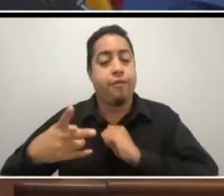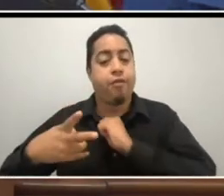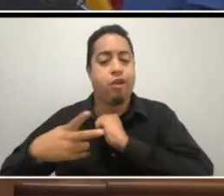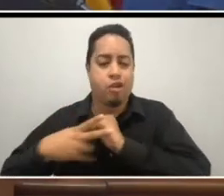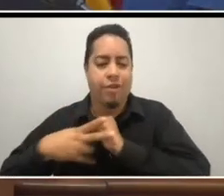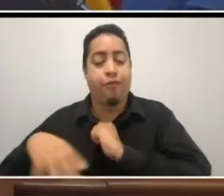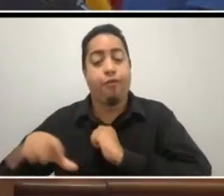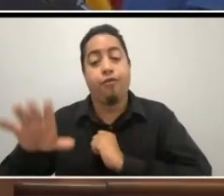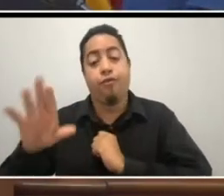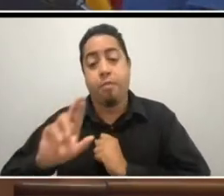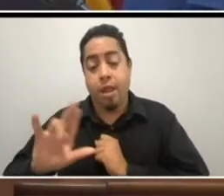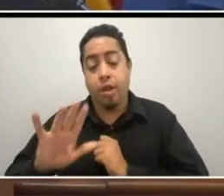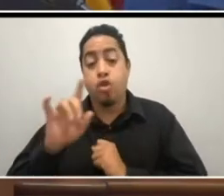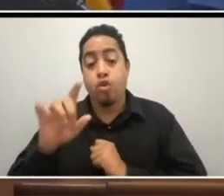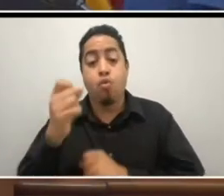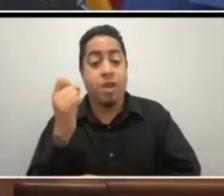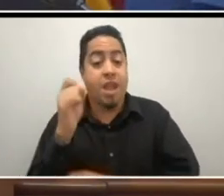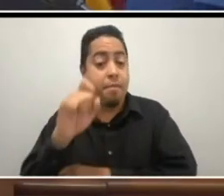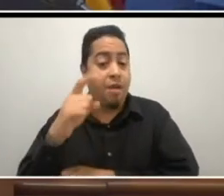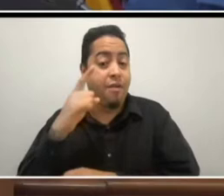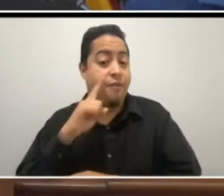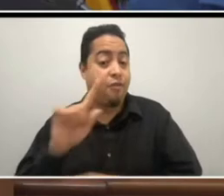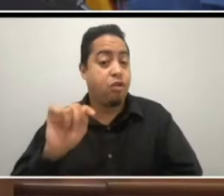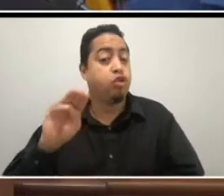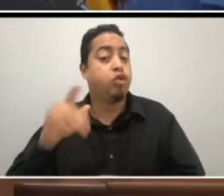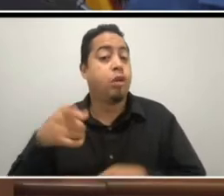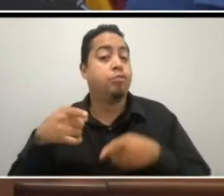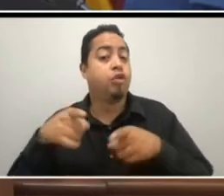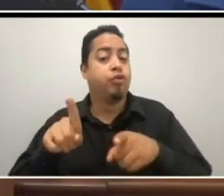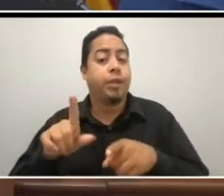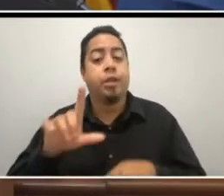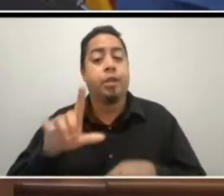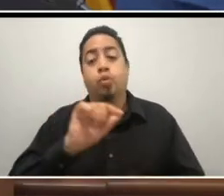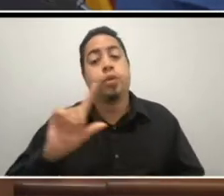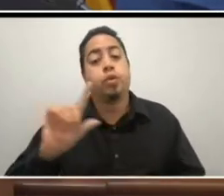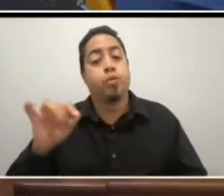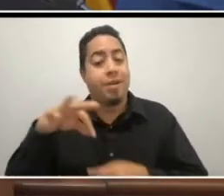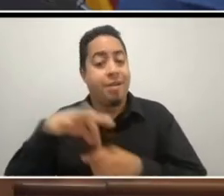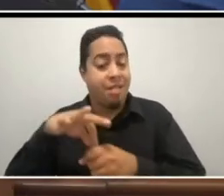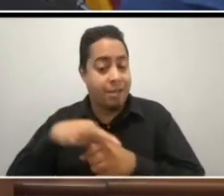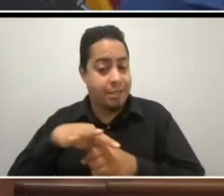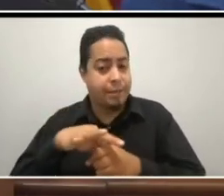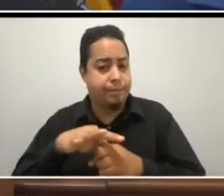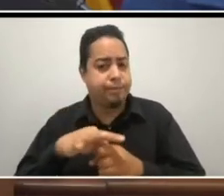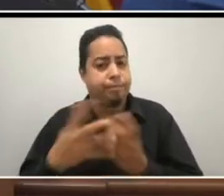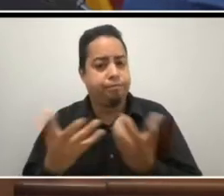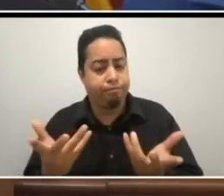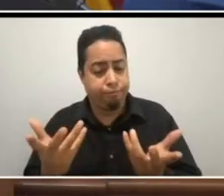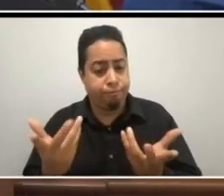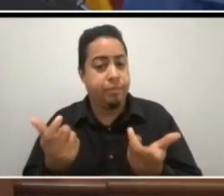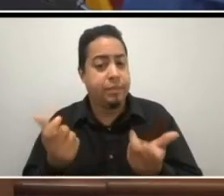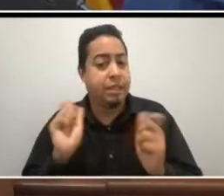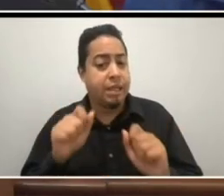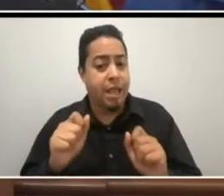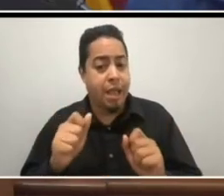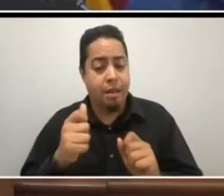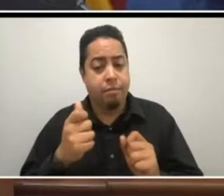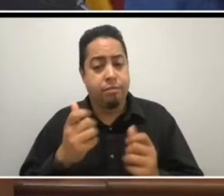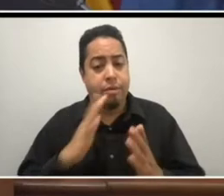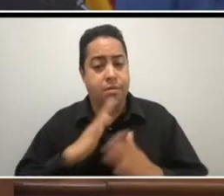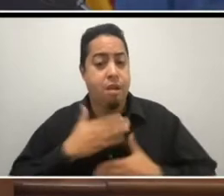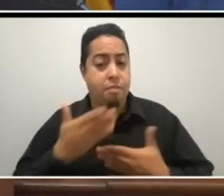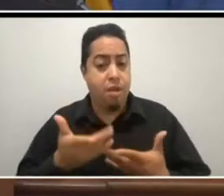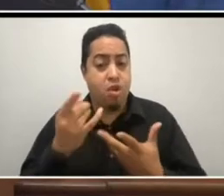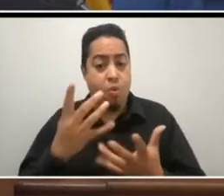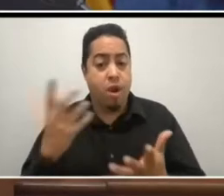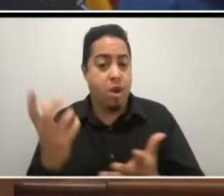Trump and with him during the 2020 election. Is it fair to say that you wanted Donald Trump to win a